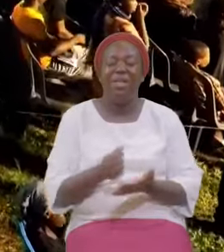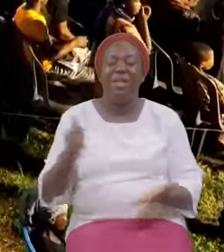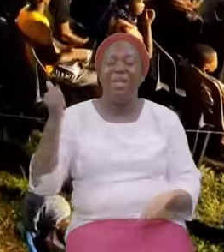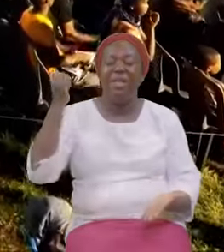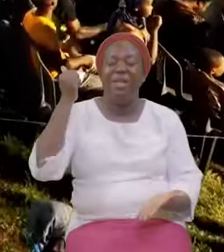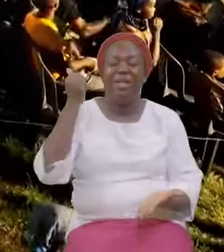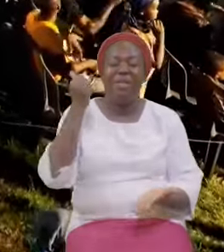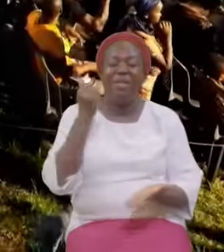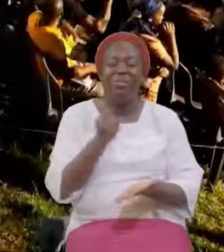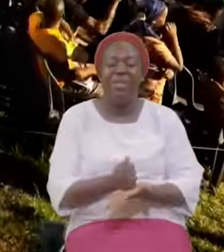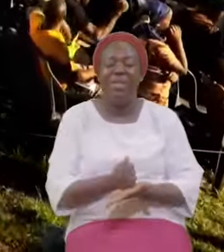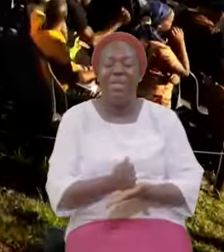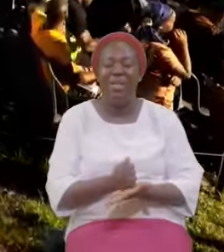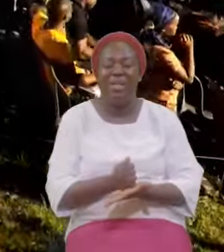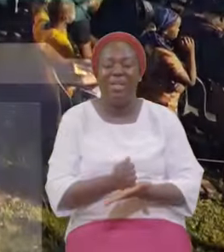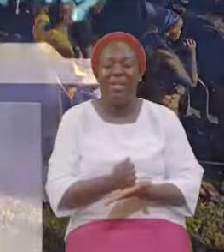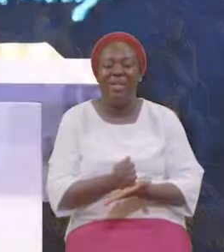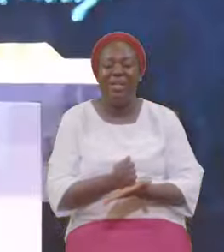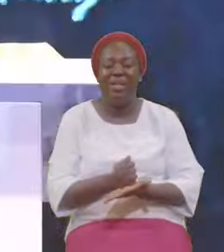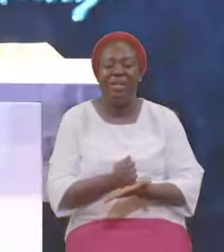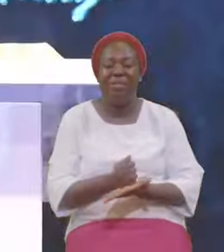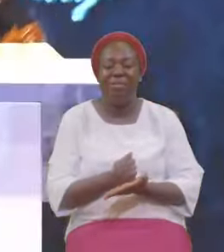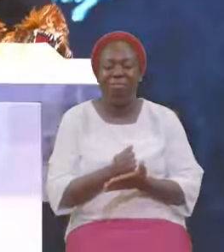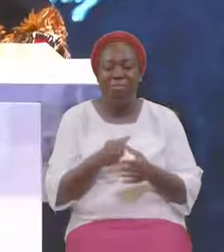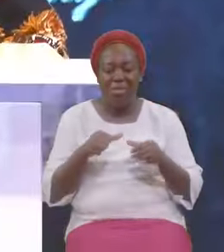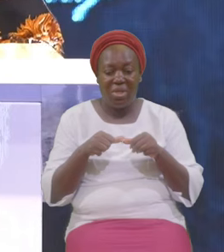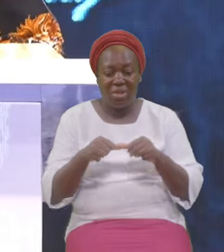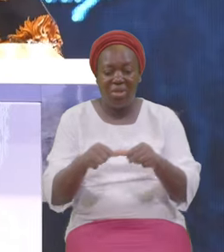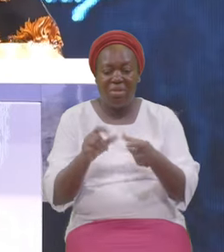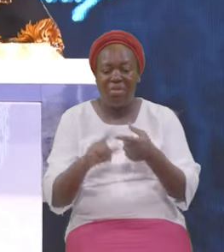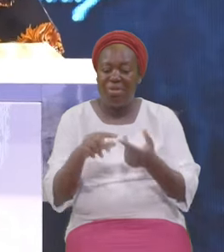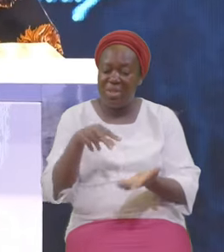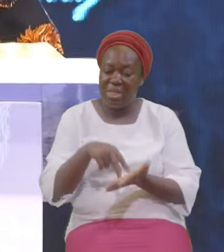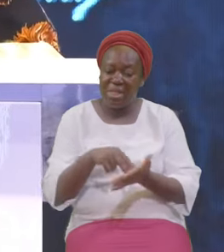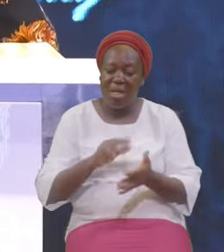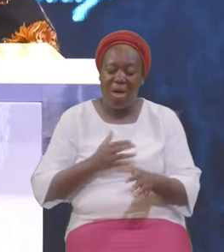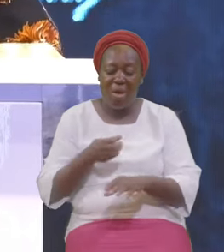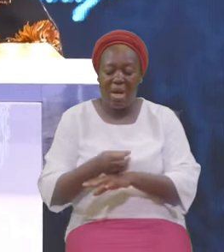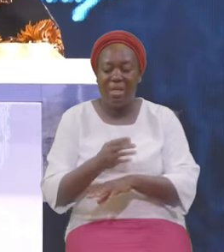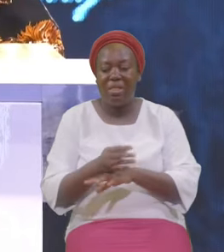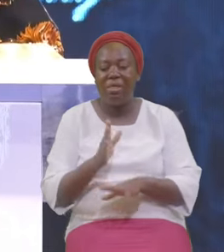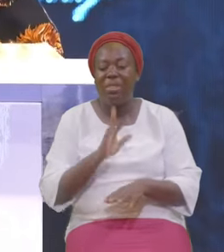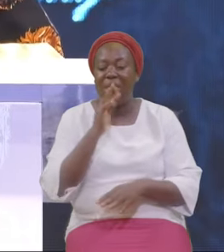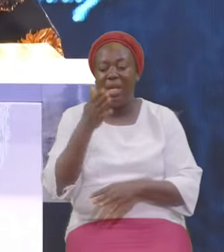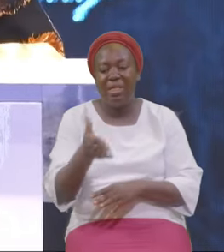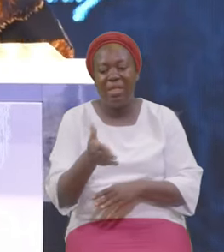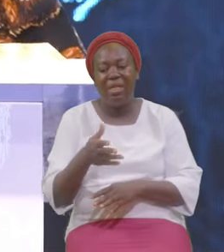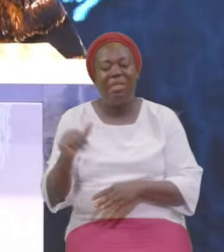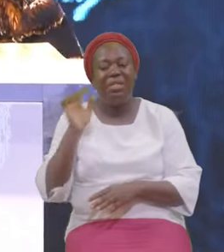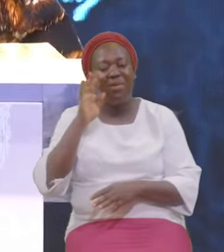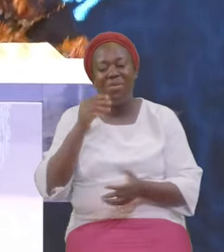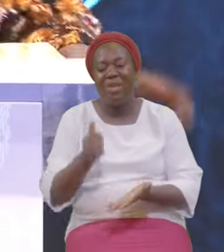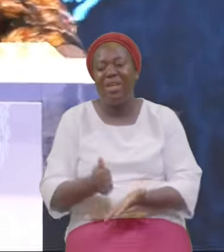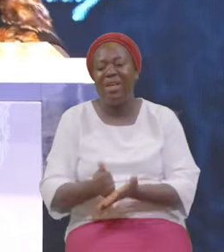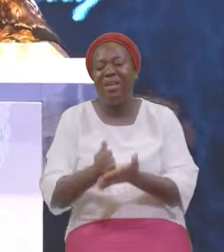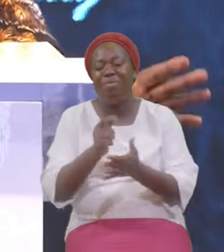Amen. Amen. Keep on standing. Our counselors are there, and they'll help you and ask some details